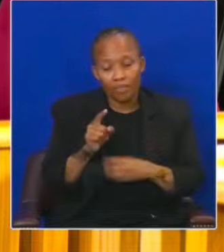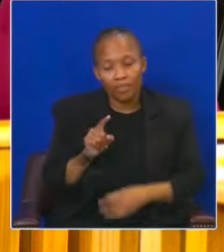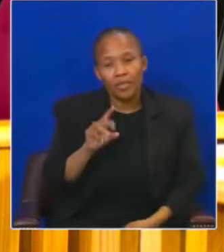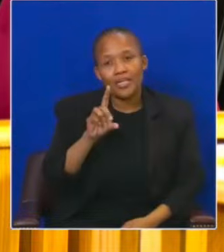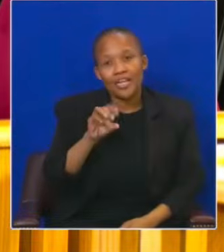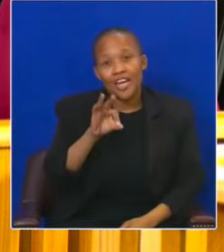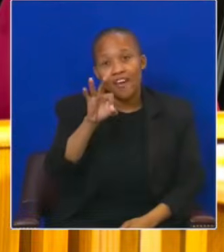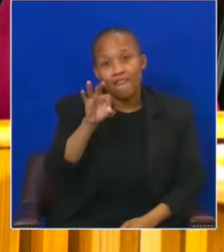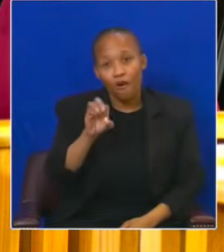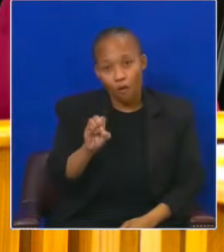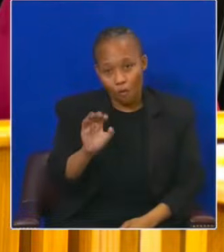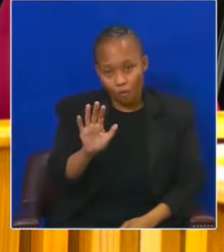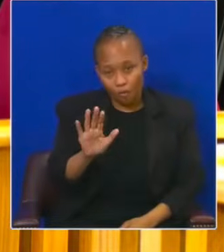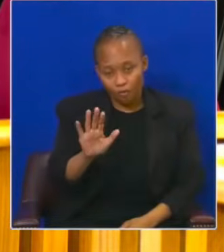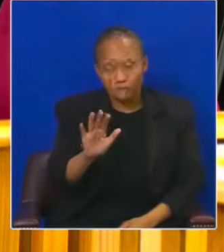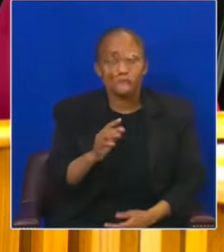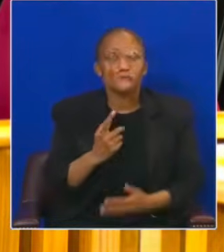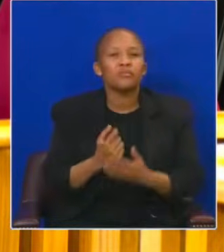several